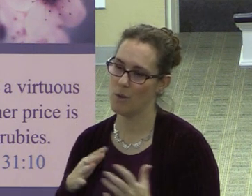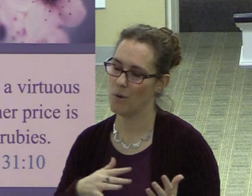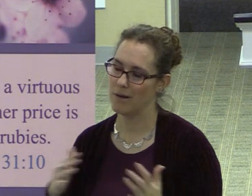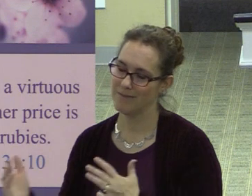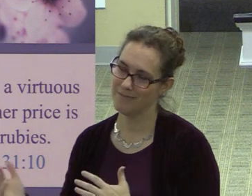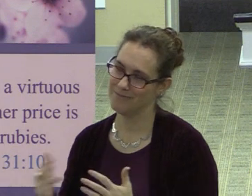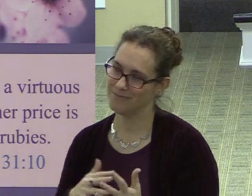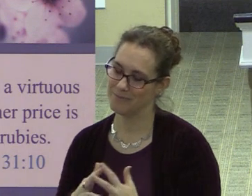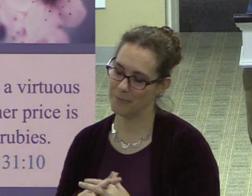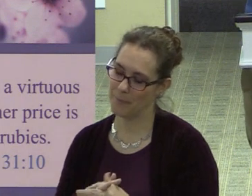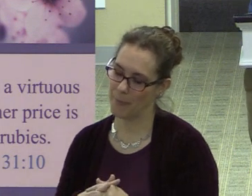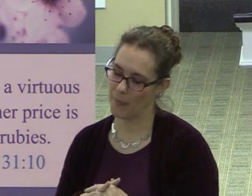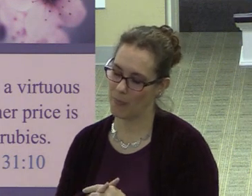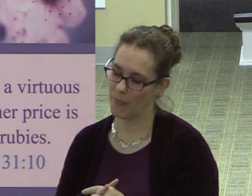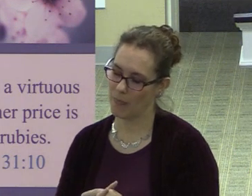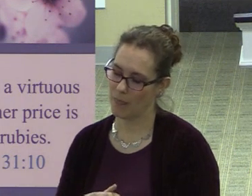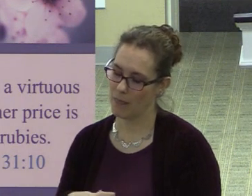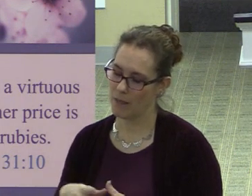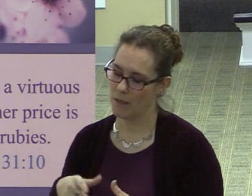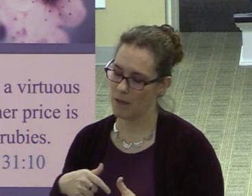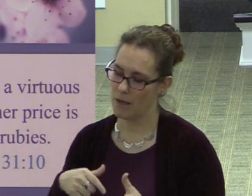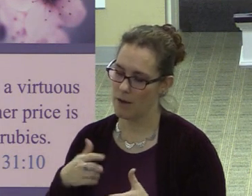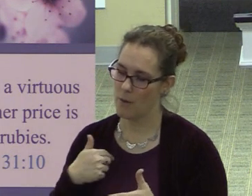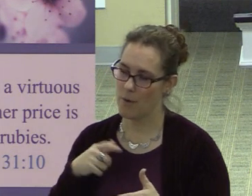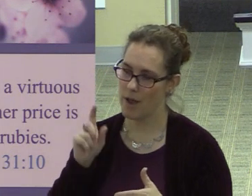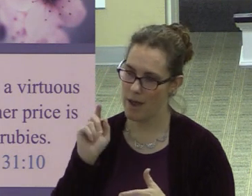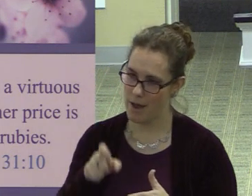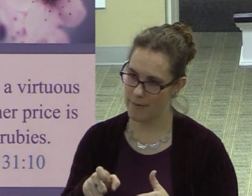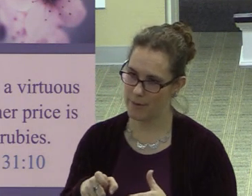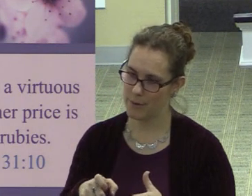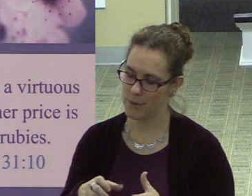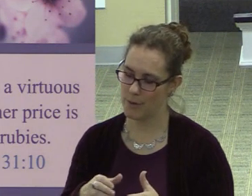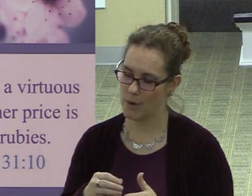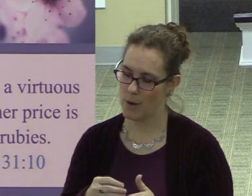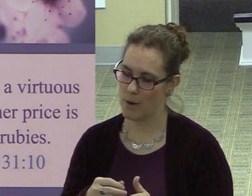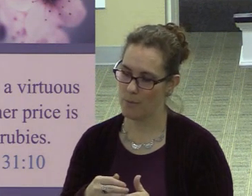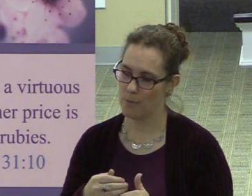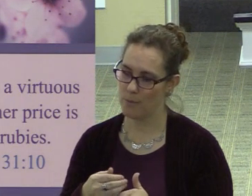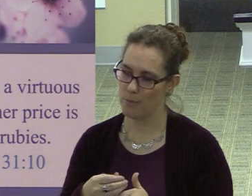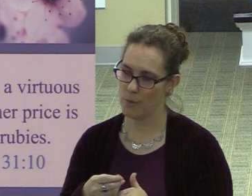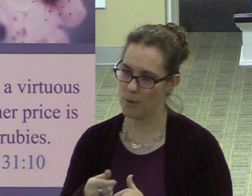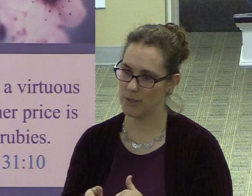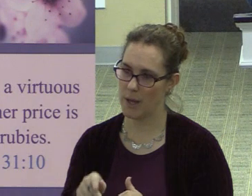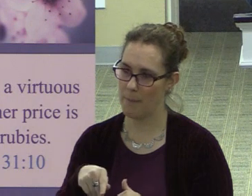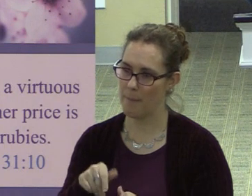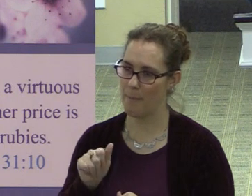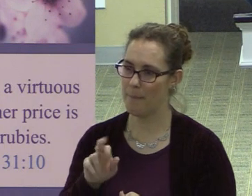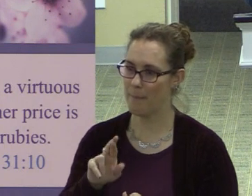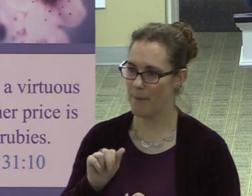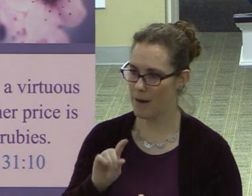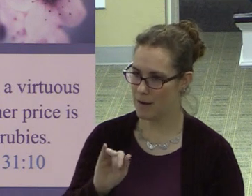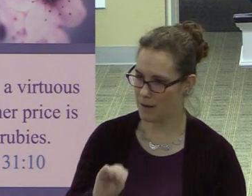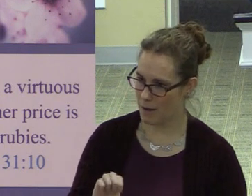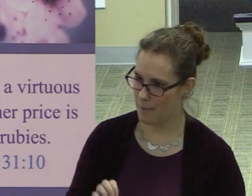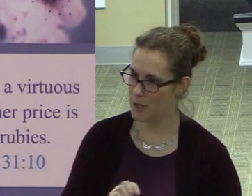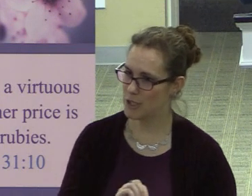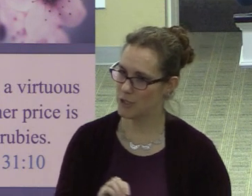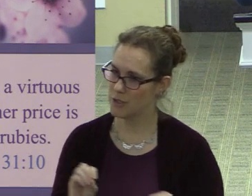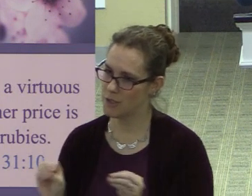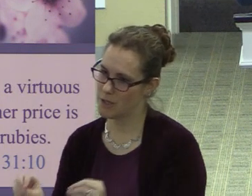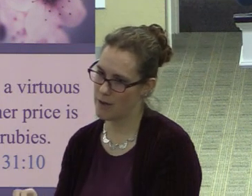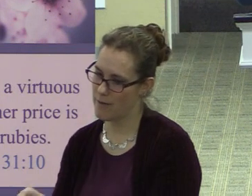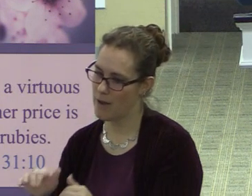And when they discussed it, this is what they came to the conclusion. We have to produce a paradigm shift in how they